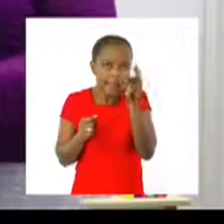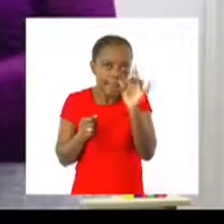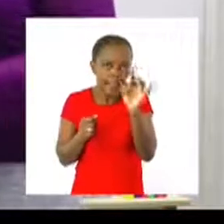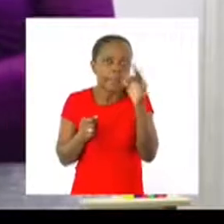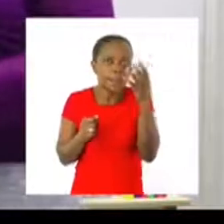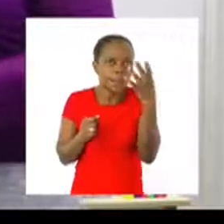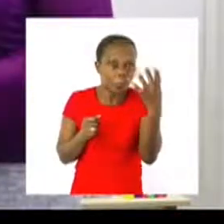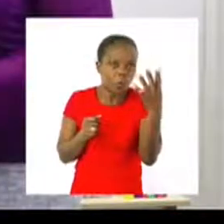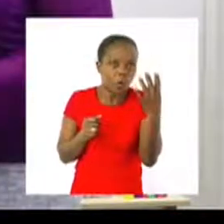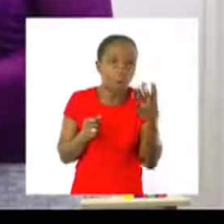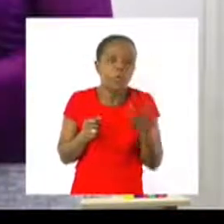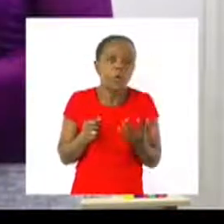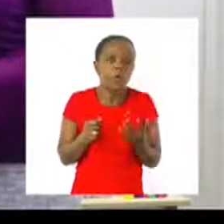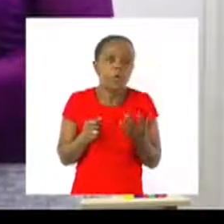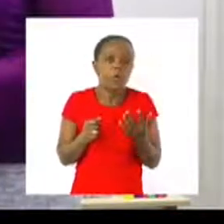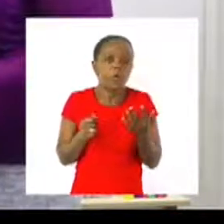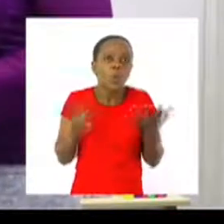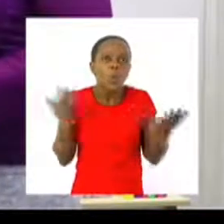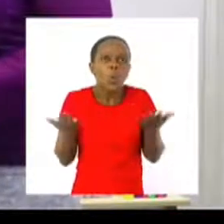184. Look for